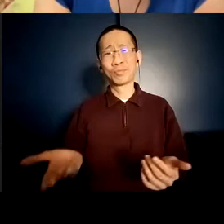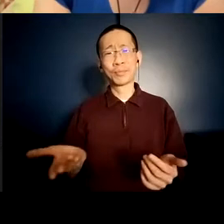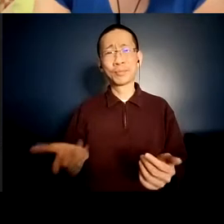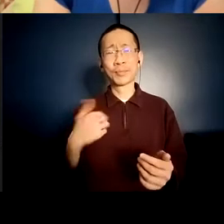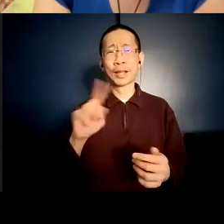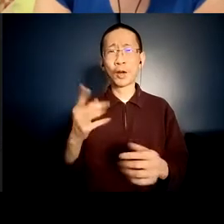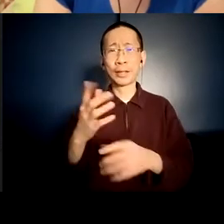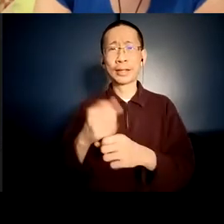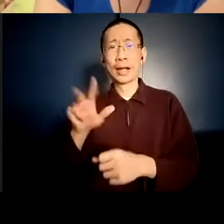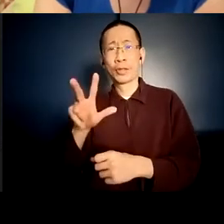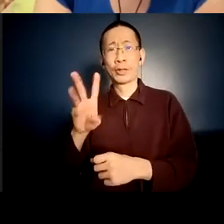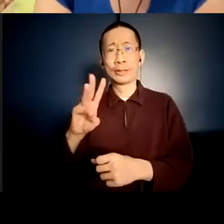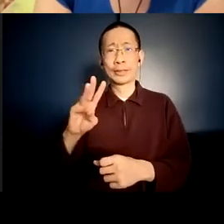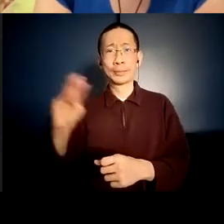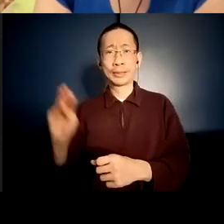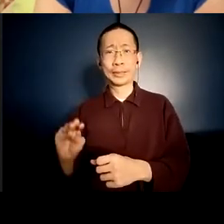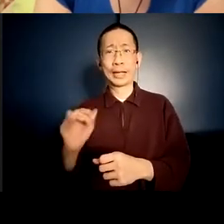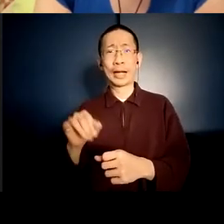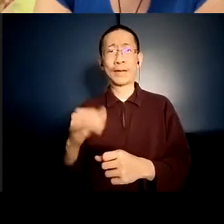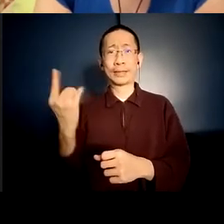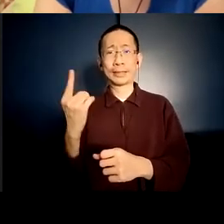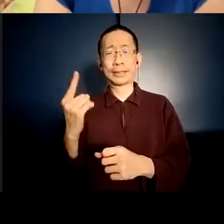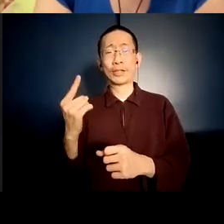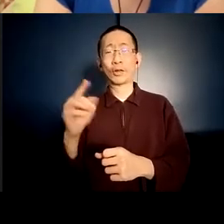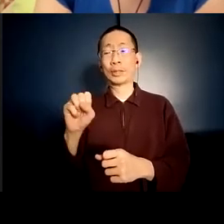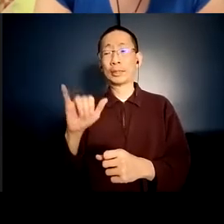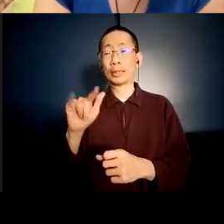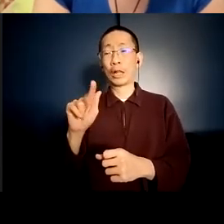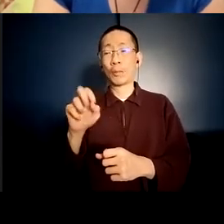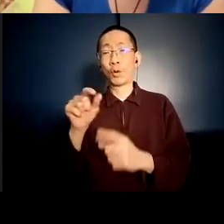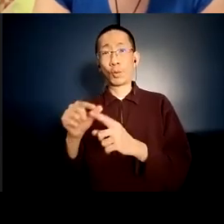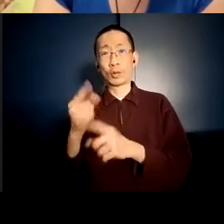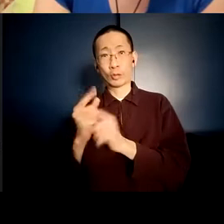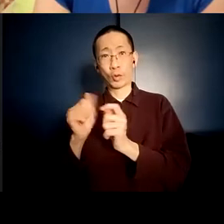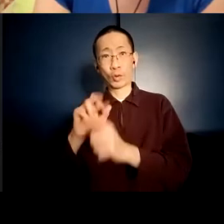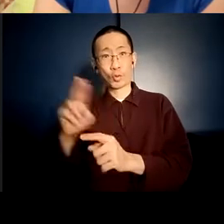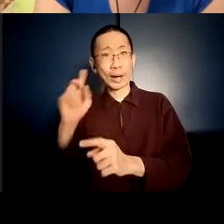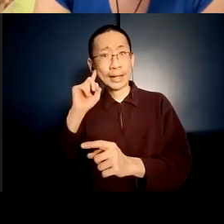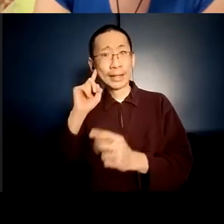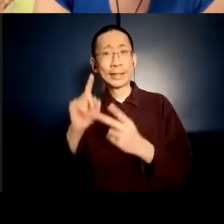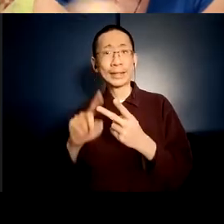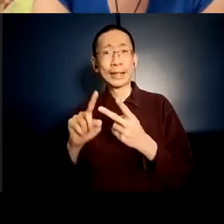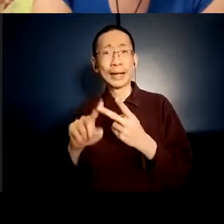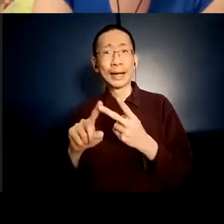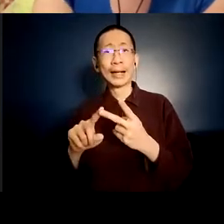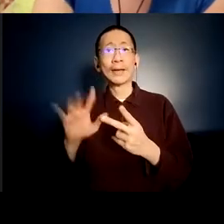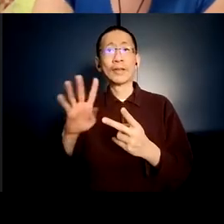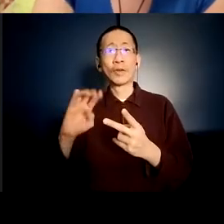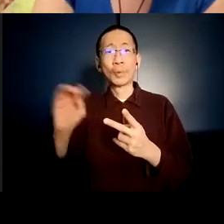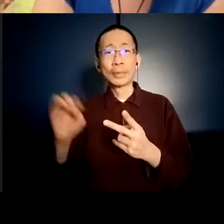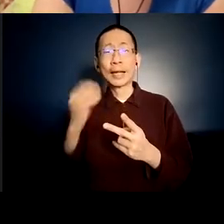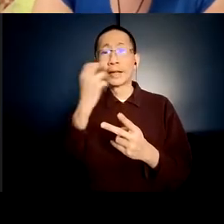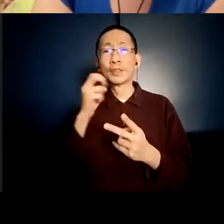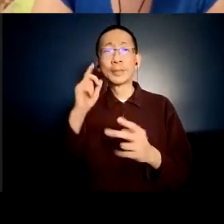got 36% of the single syllable words and 54% of the speech sounds, and then right at